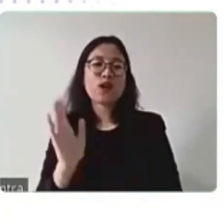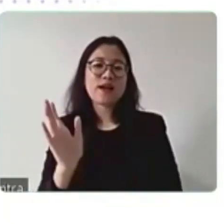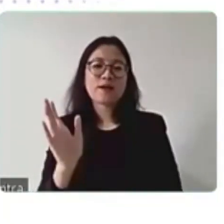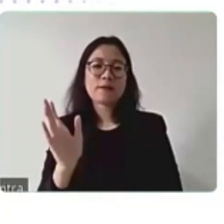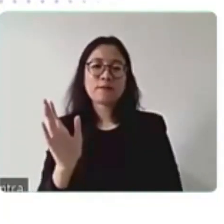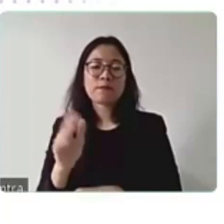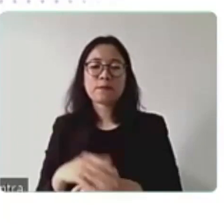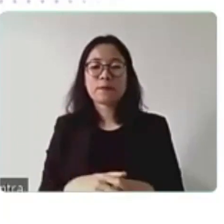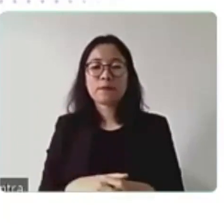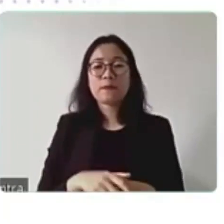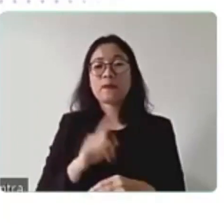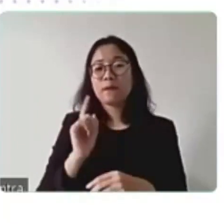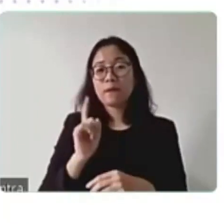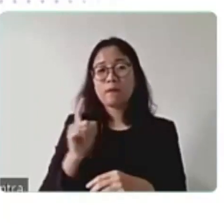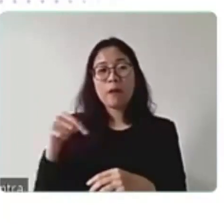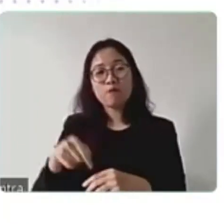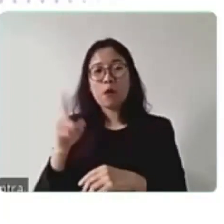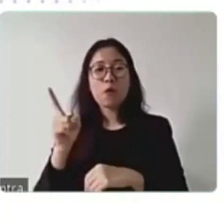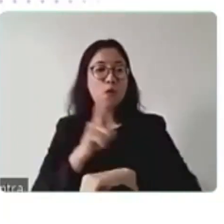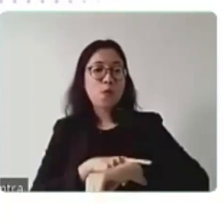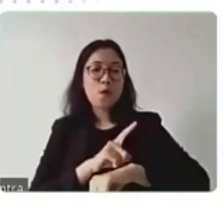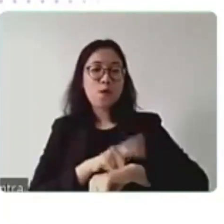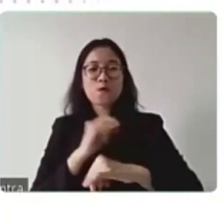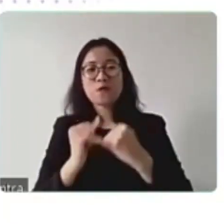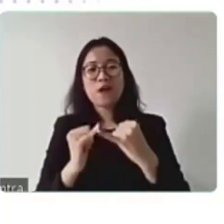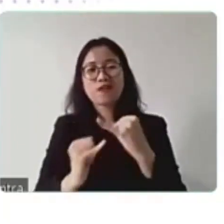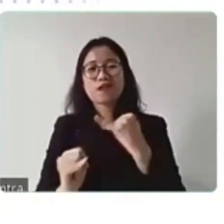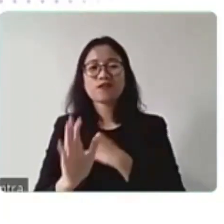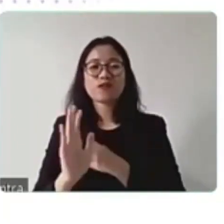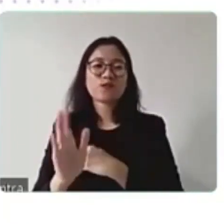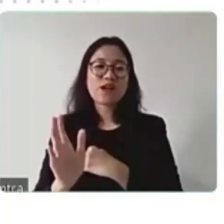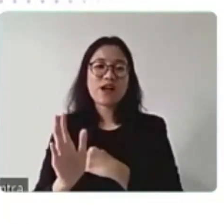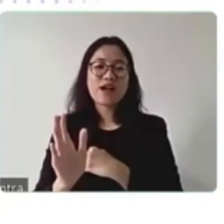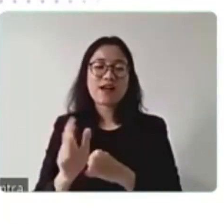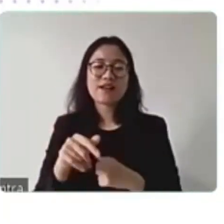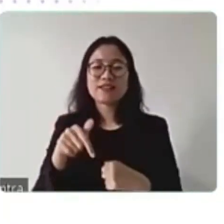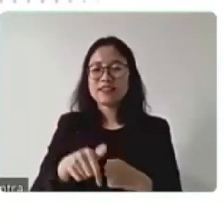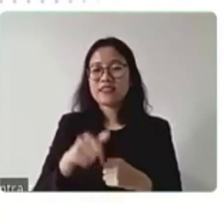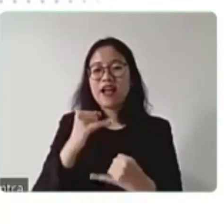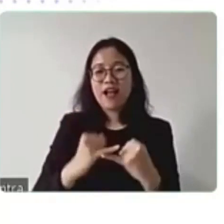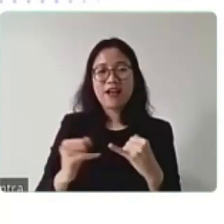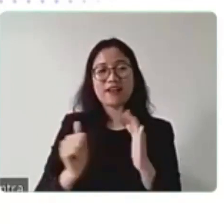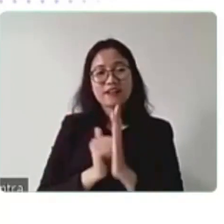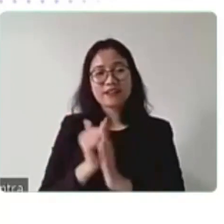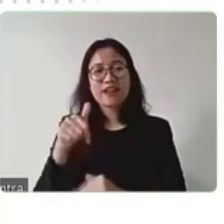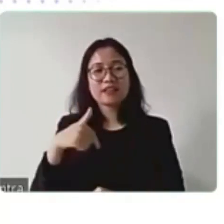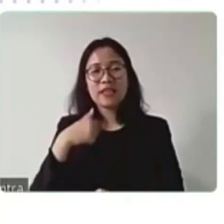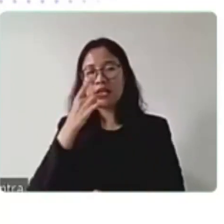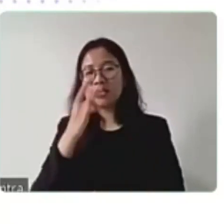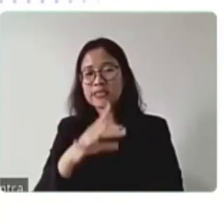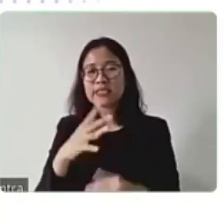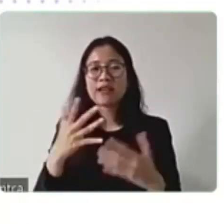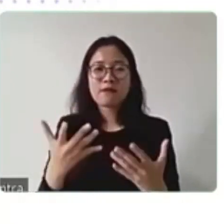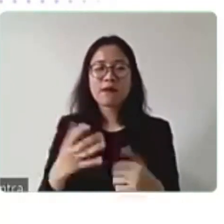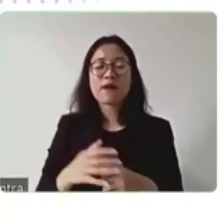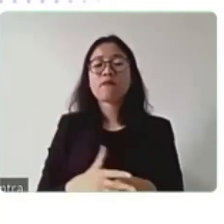the participants, speakers, and also the sponsors who have made this event possible. Before we conclude, let's take